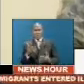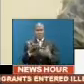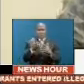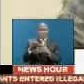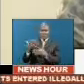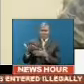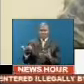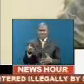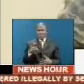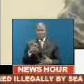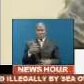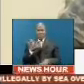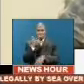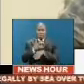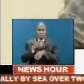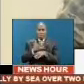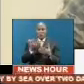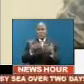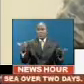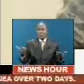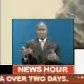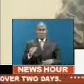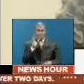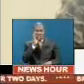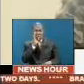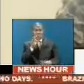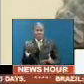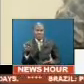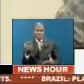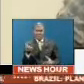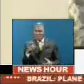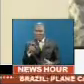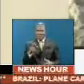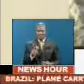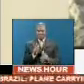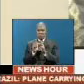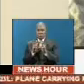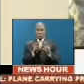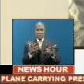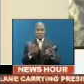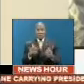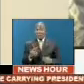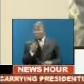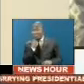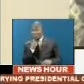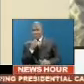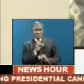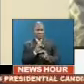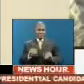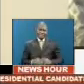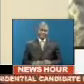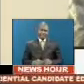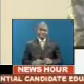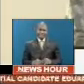distribution of any alcoholic beverage, tobacco, or weapon. It must not involve any activity that is